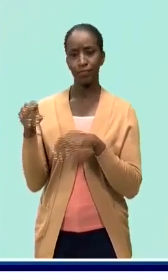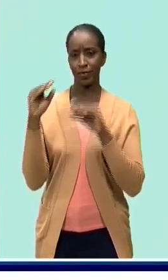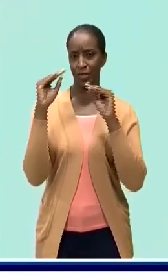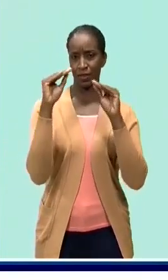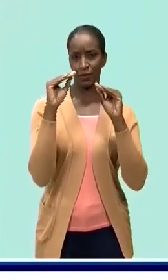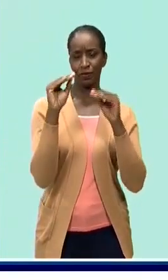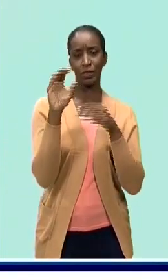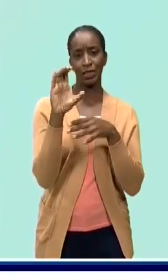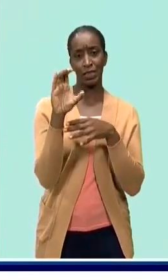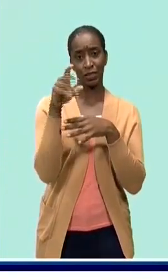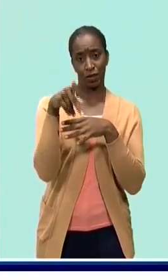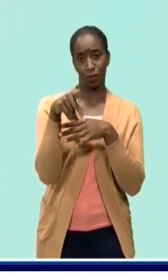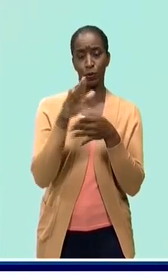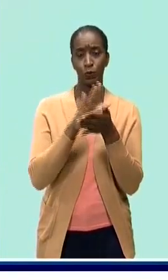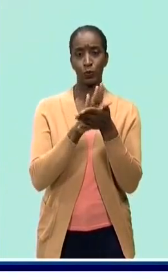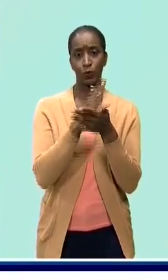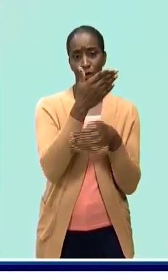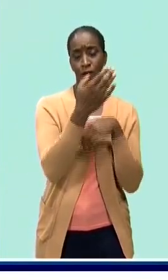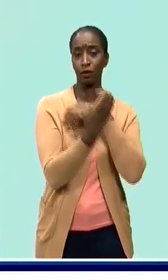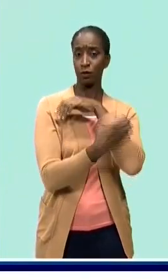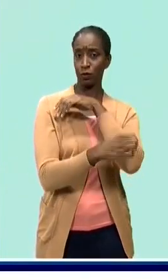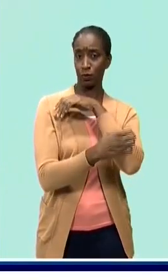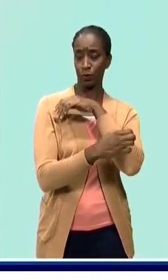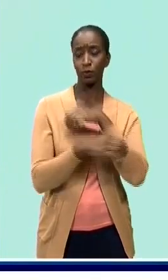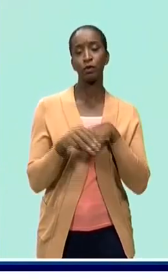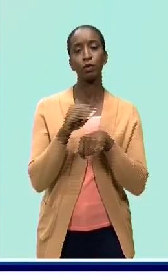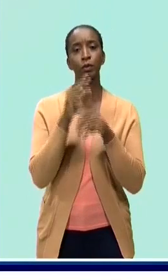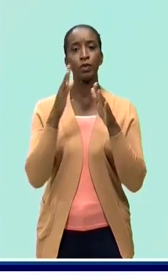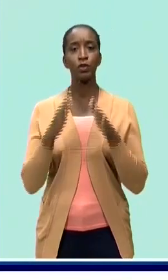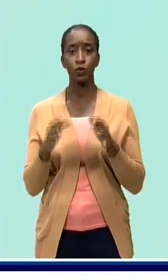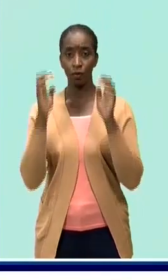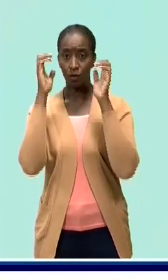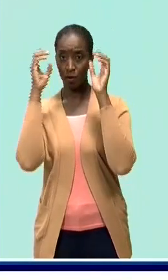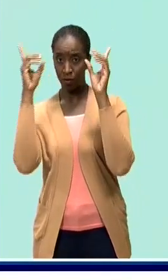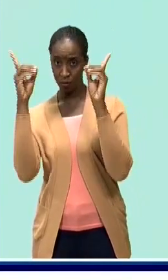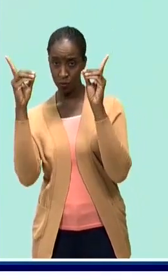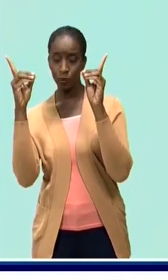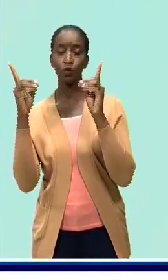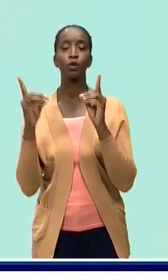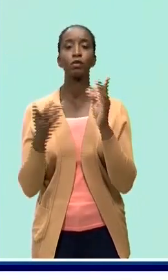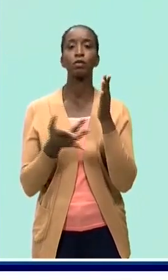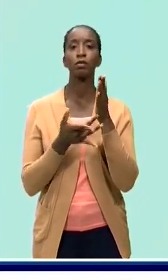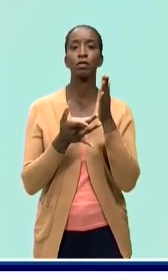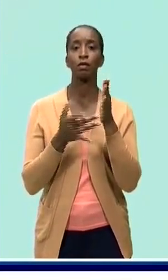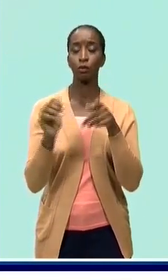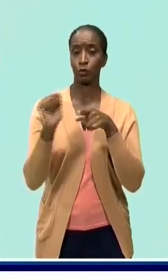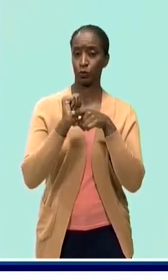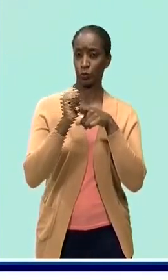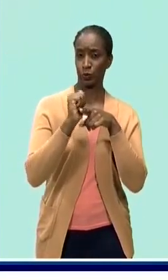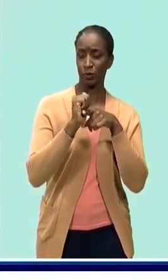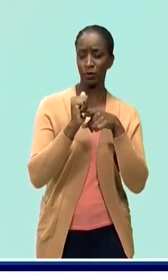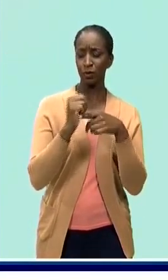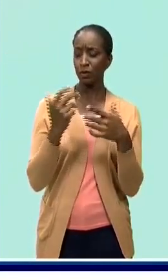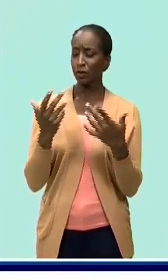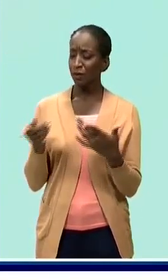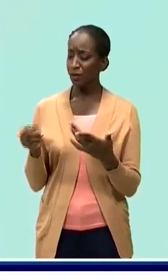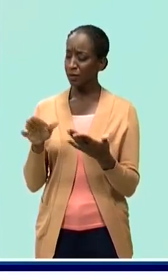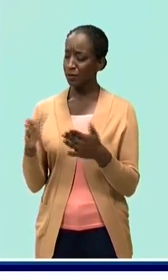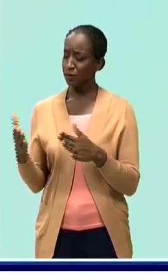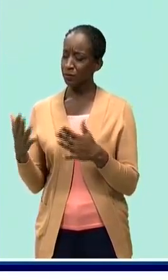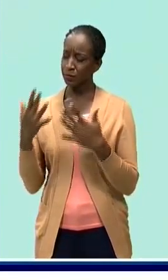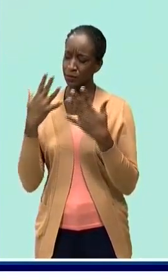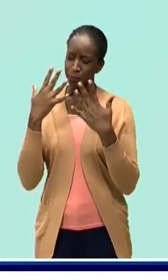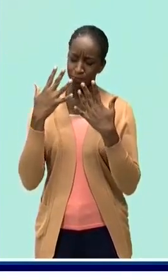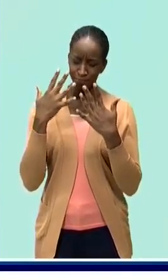School in St. Peter. The Ministry of Education, Technological and Vocational Training has expressed deep regret at the death of one of